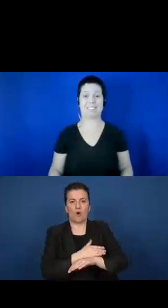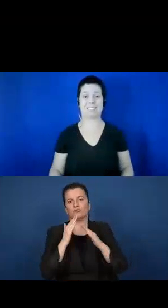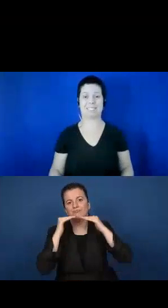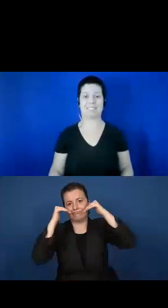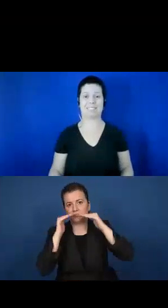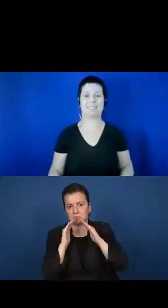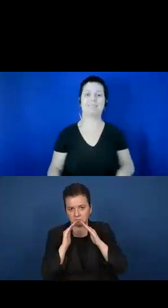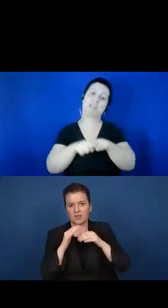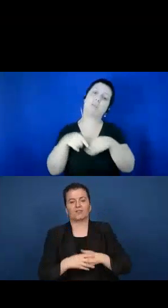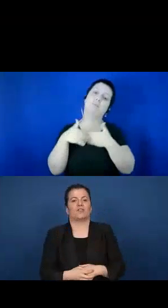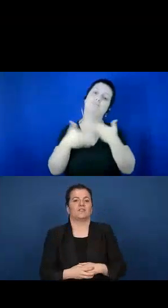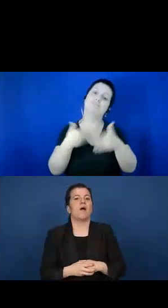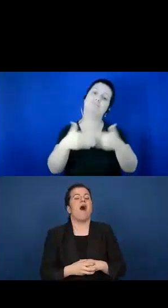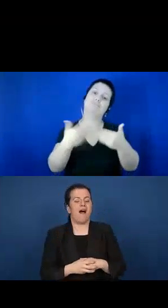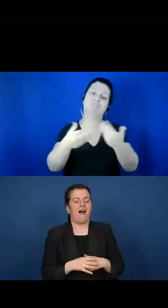mean.